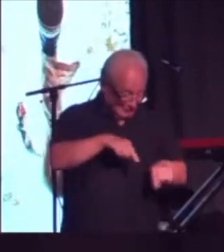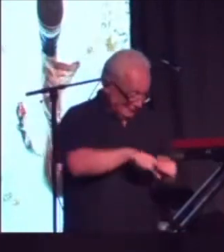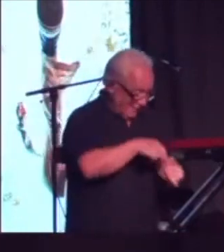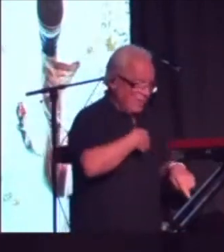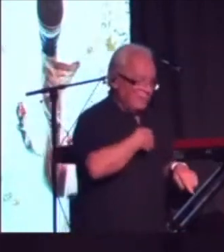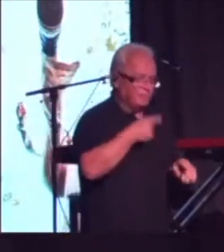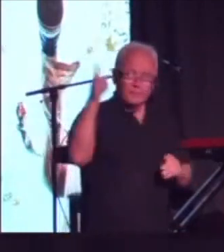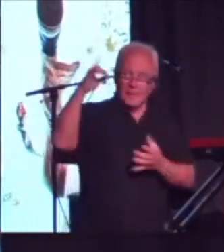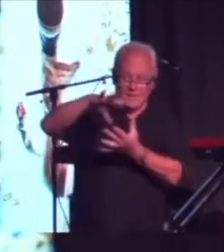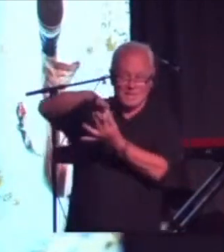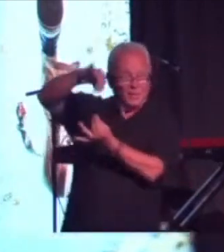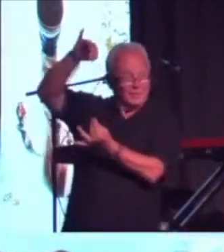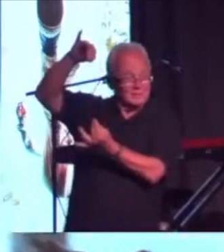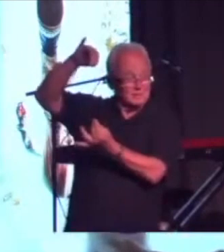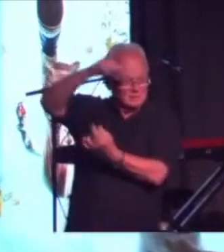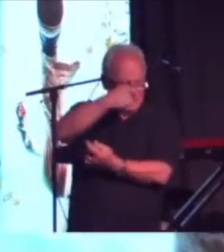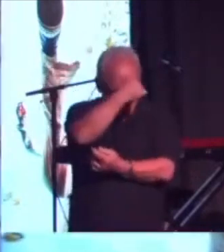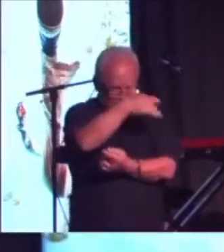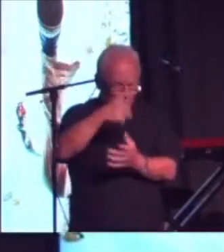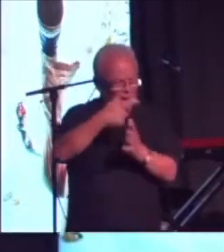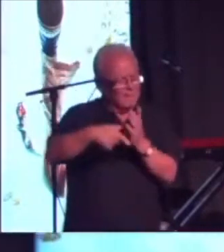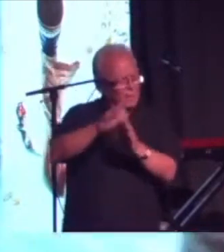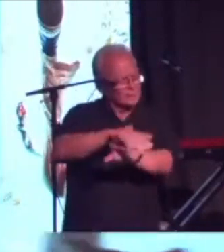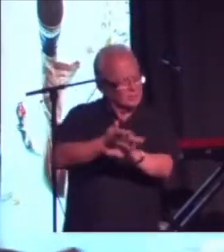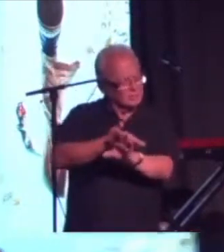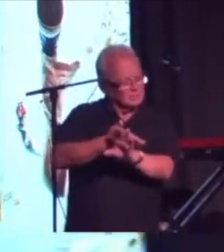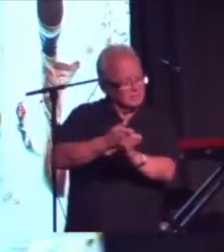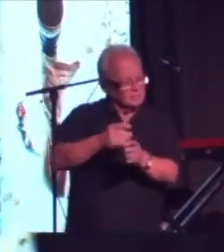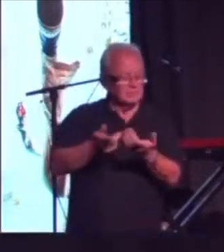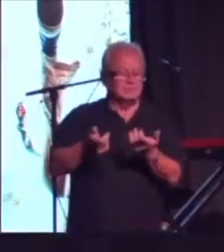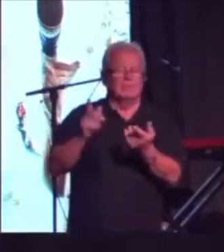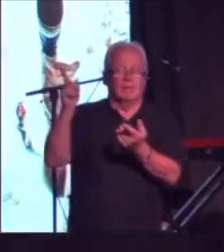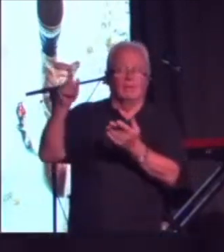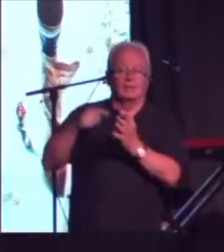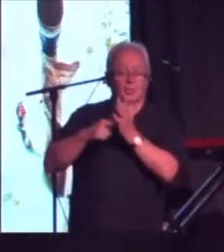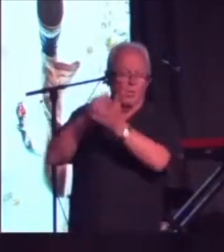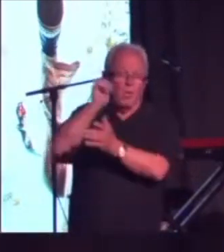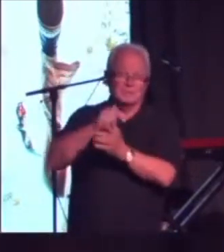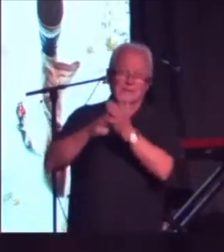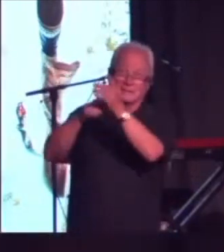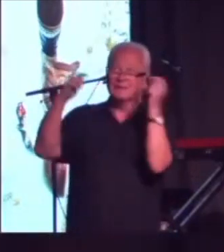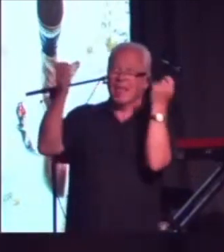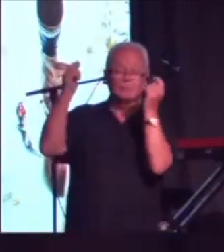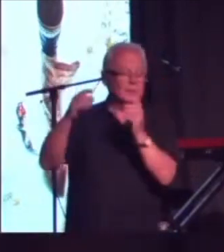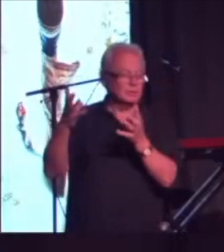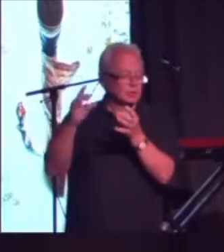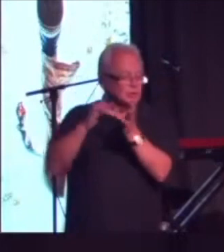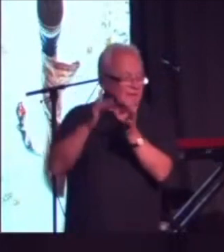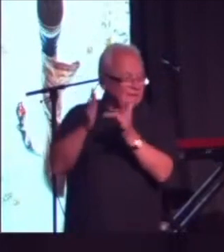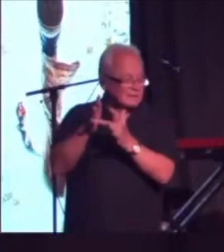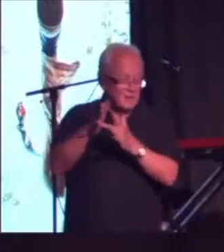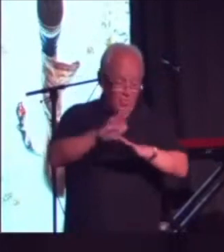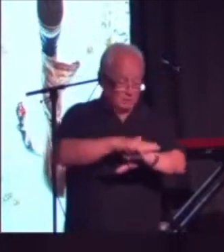testifies of the Son, John 15:26. The Spirit testifies of the Son. He highlights Jesus. He celebrates Jesus. The Son